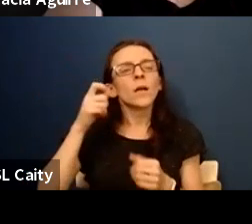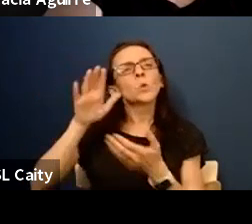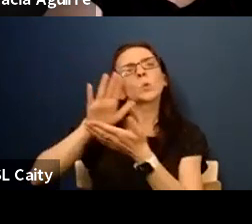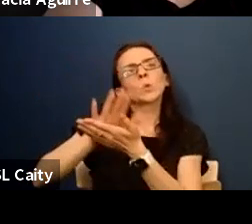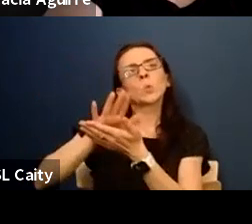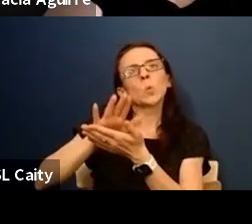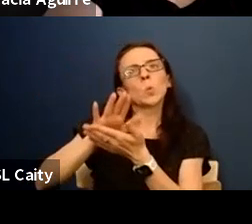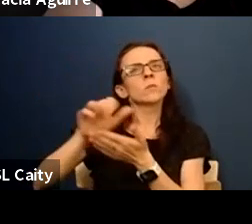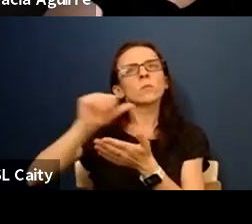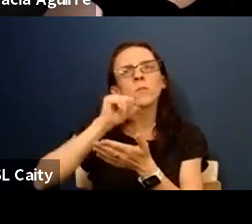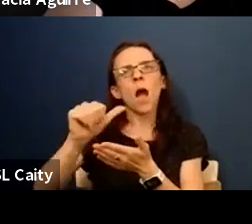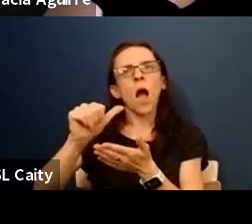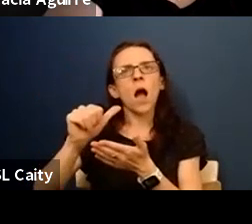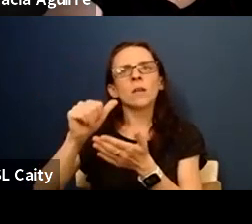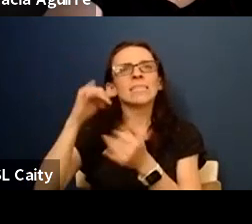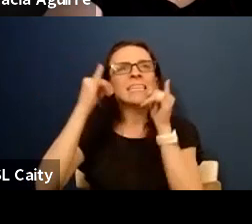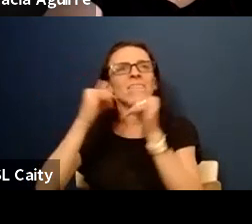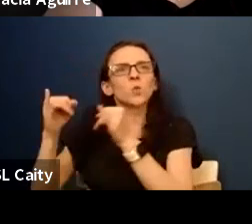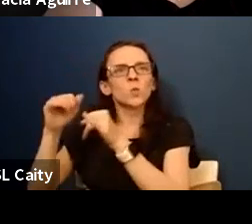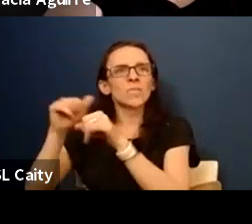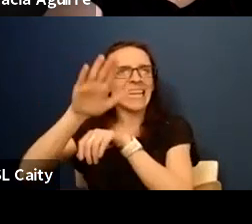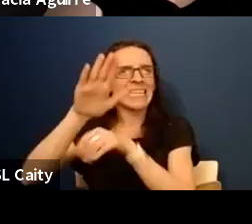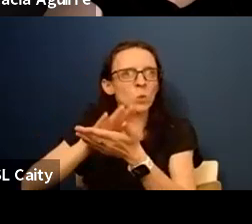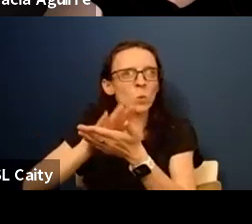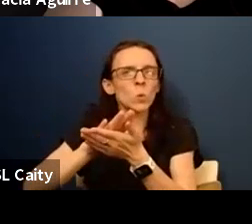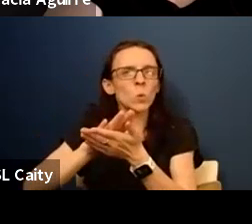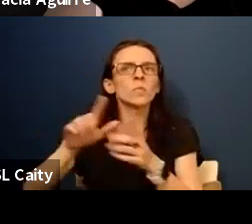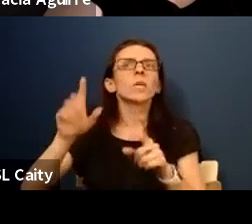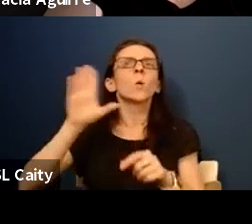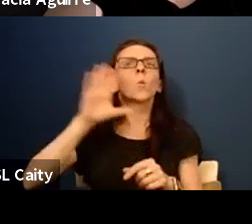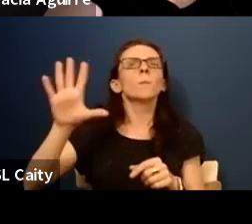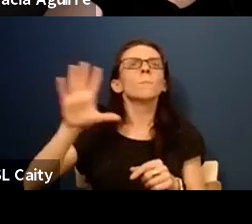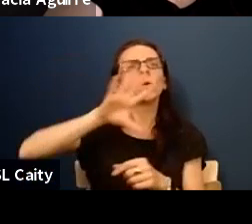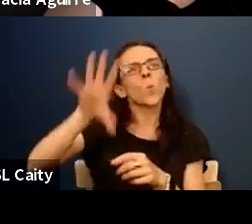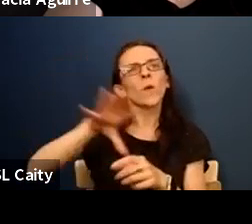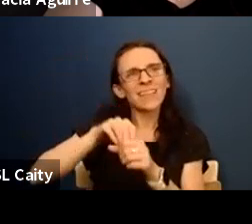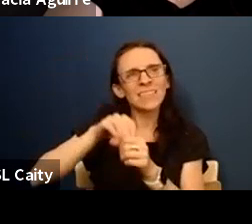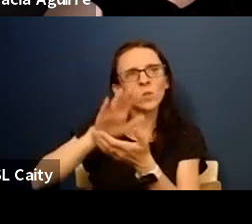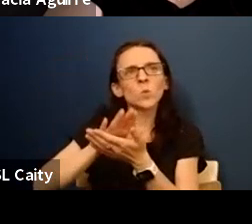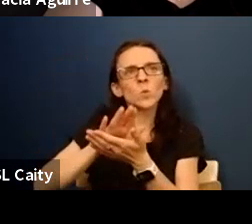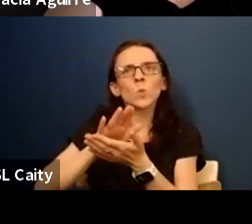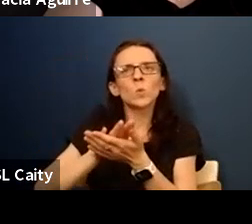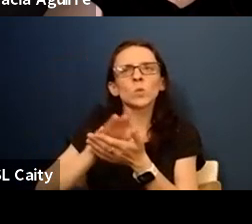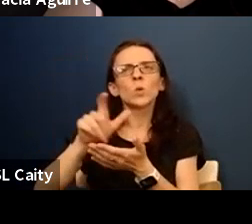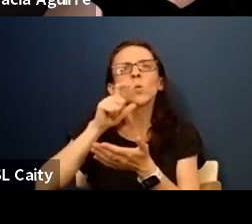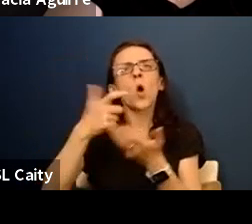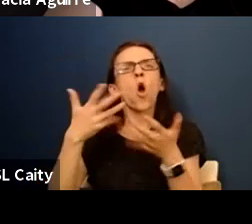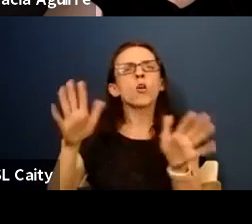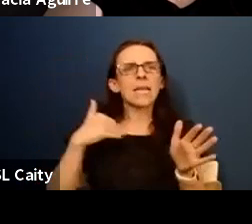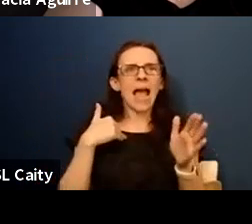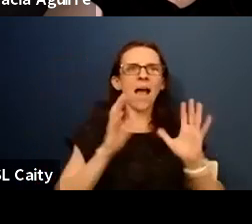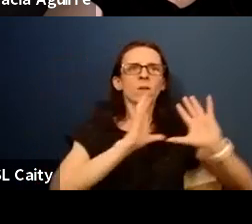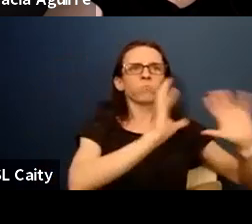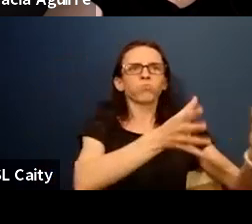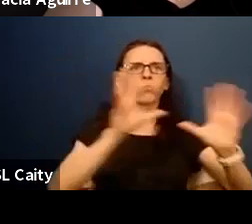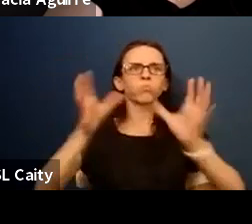wouldn't be individual sending schools, it would be within schools that are kind of bucketed